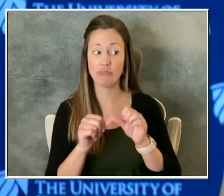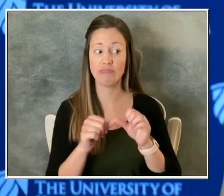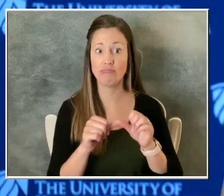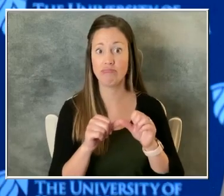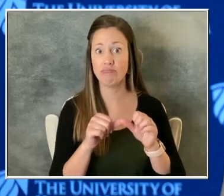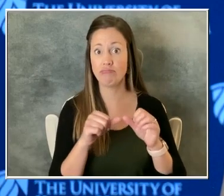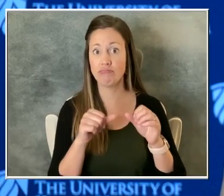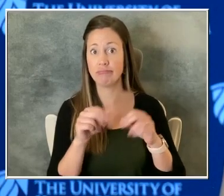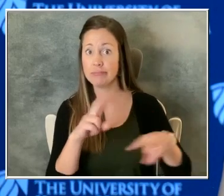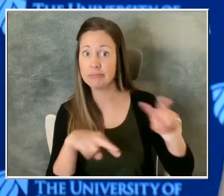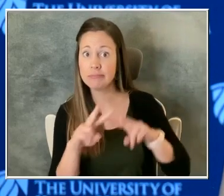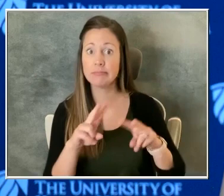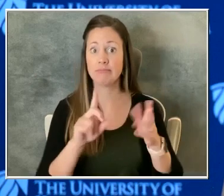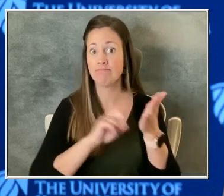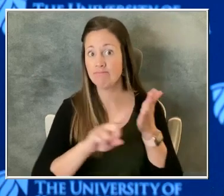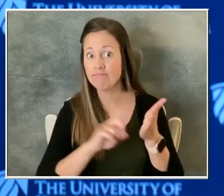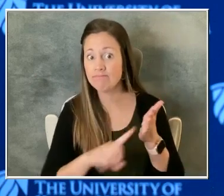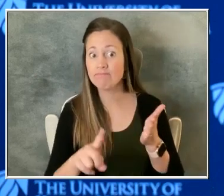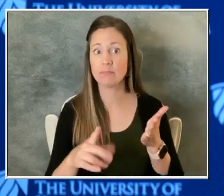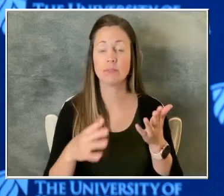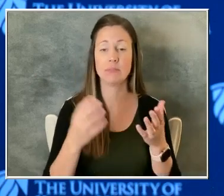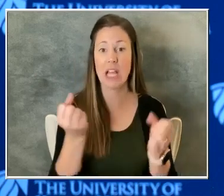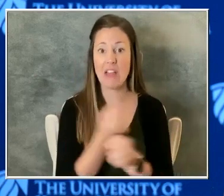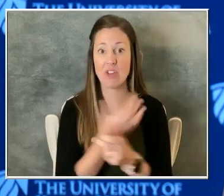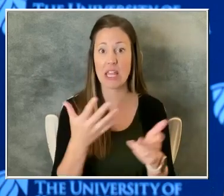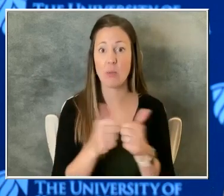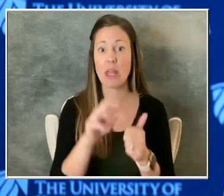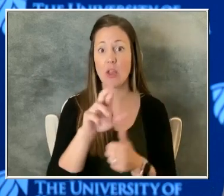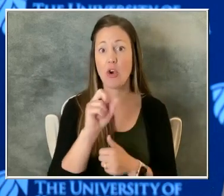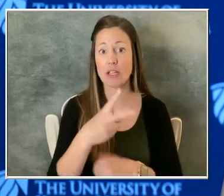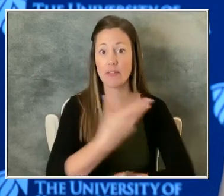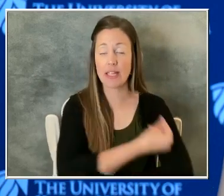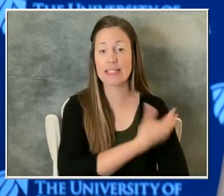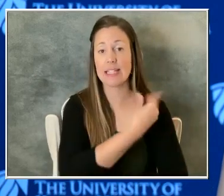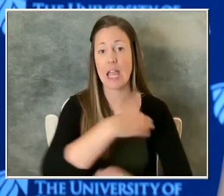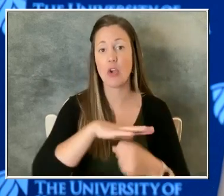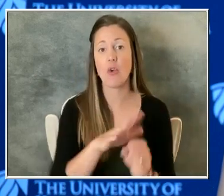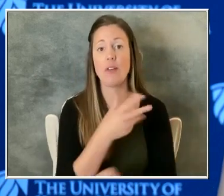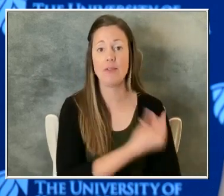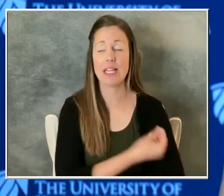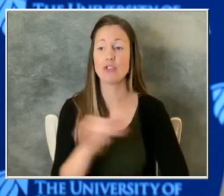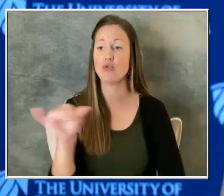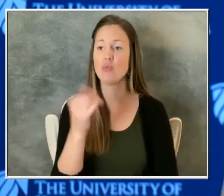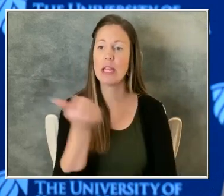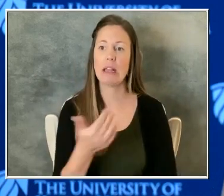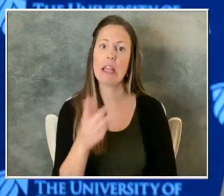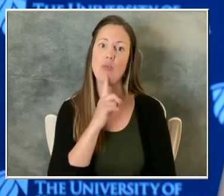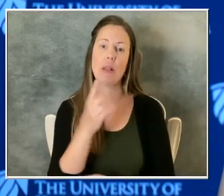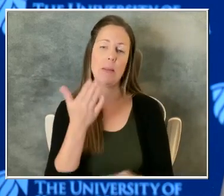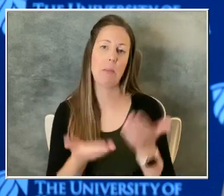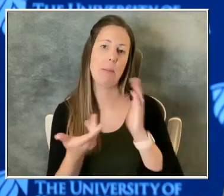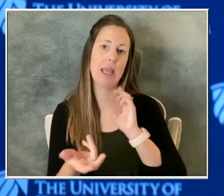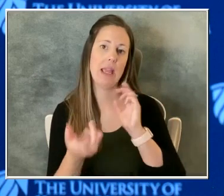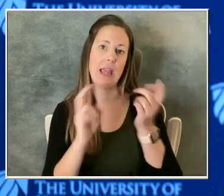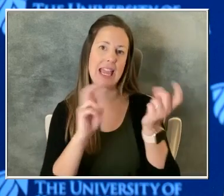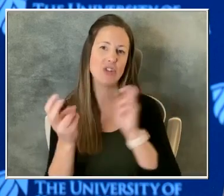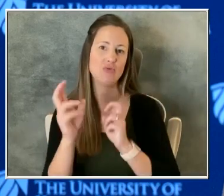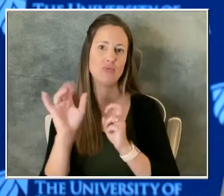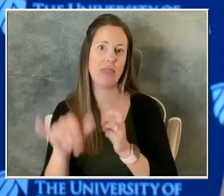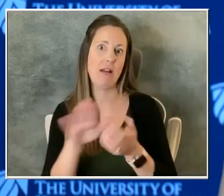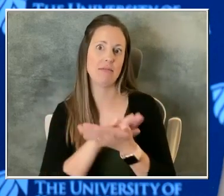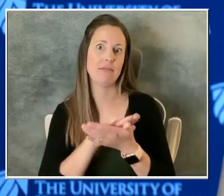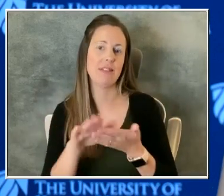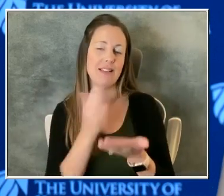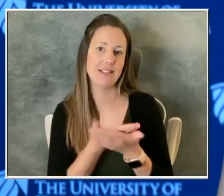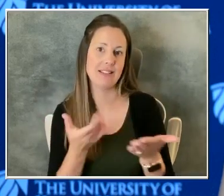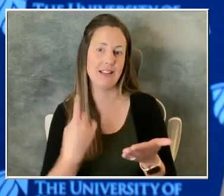in the RSV vaccine, just as we do for the COVID vaccine, for anything that may be an issue. That is the nice thing that we continue to do, is